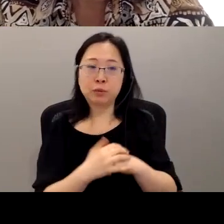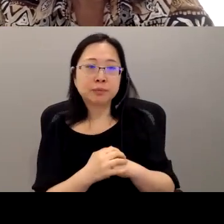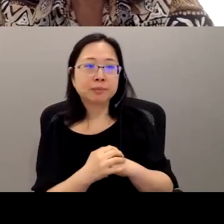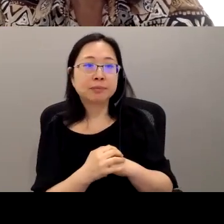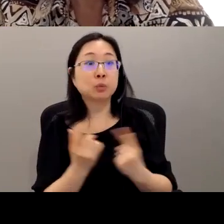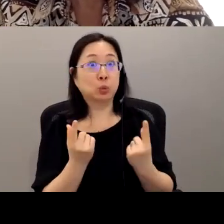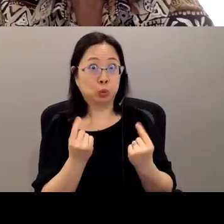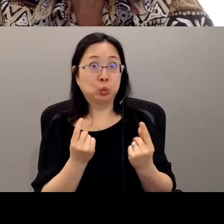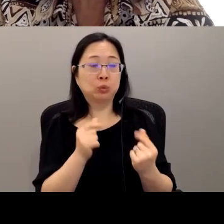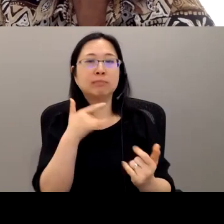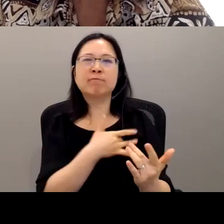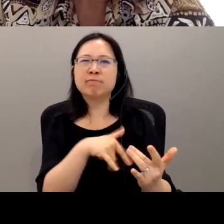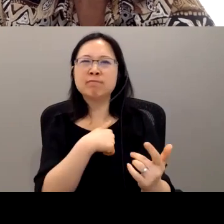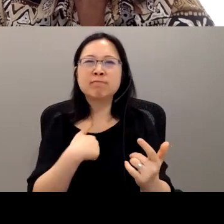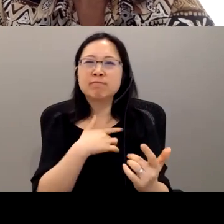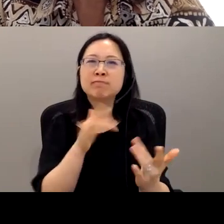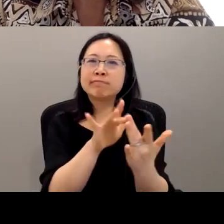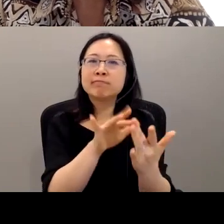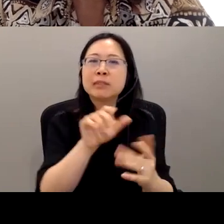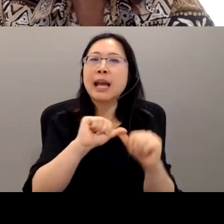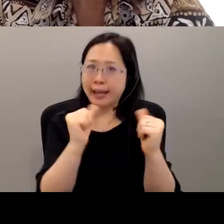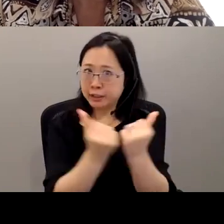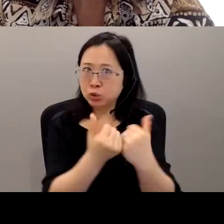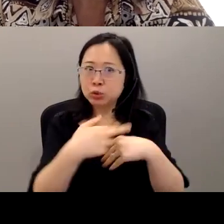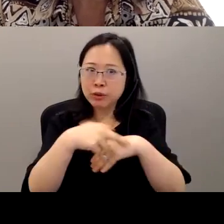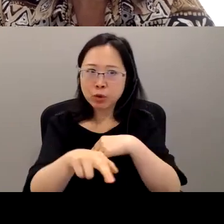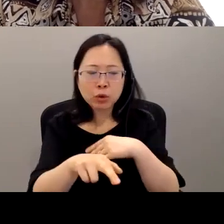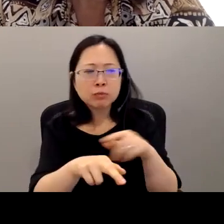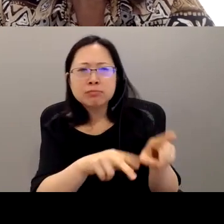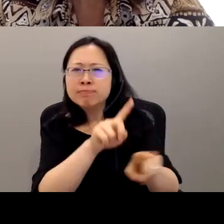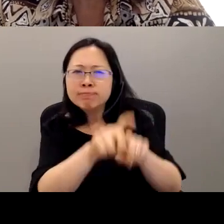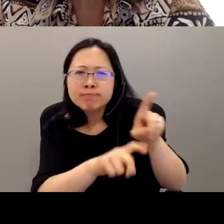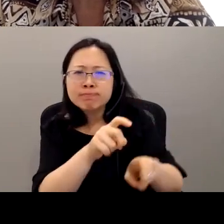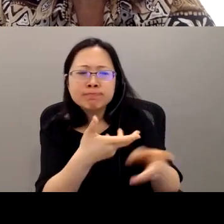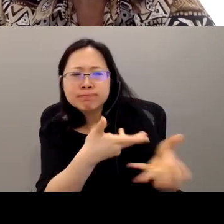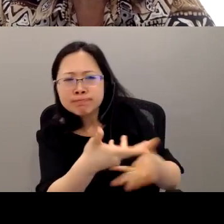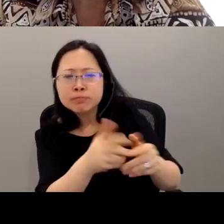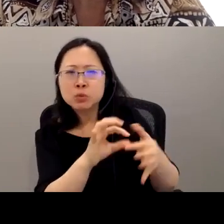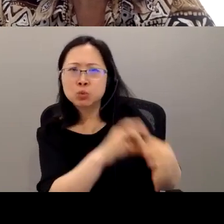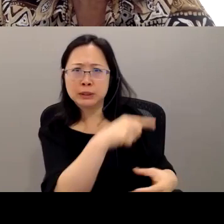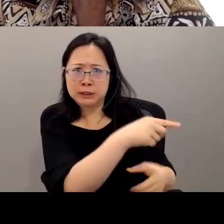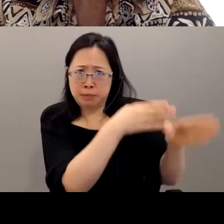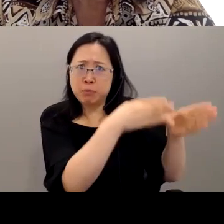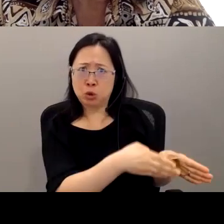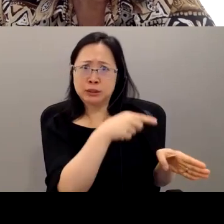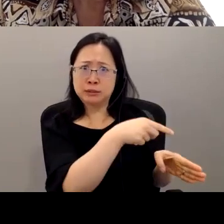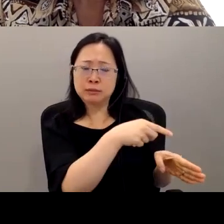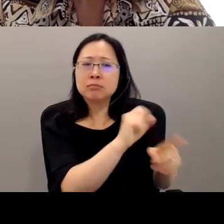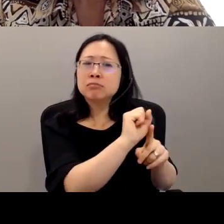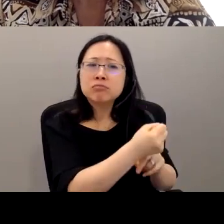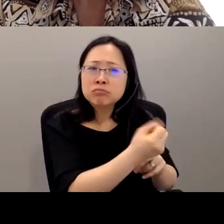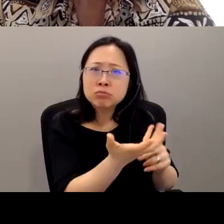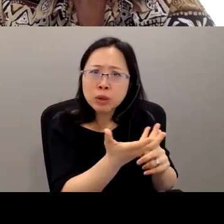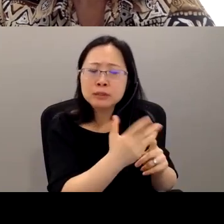the agency just to understand some information about the situation as well,